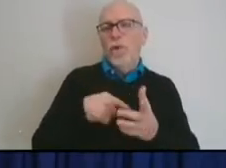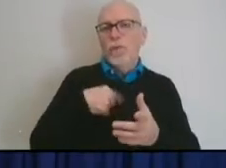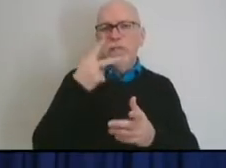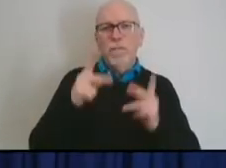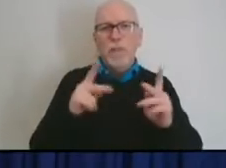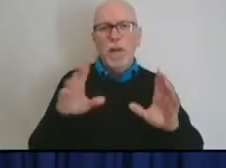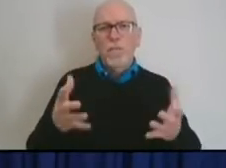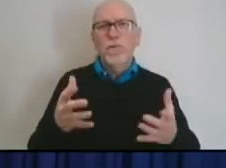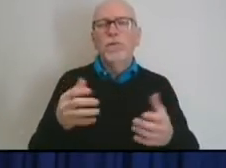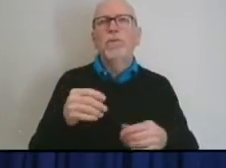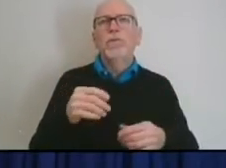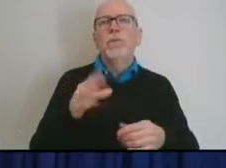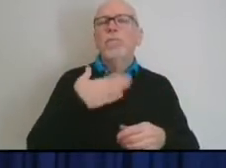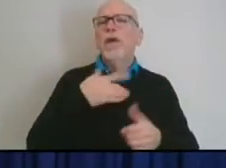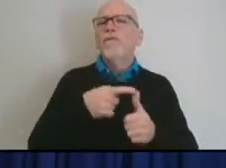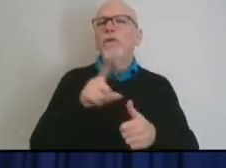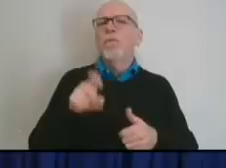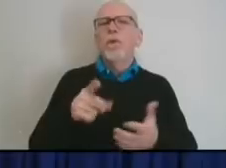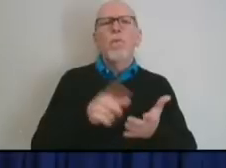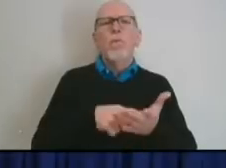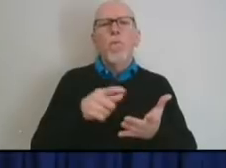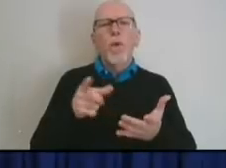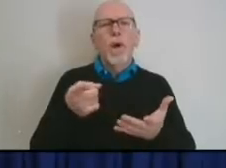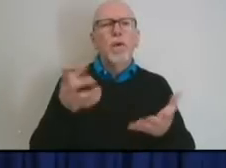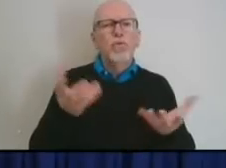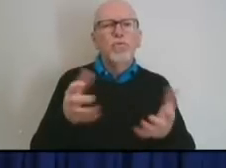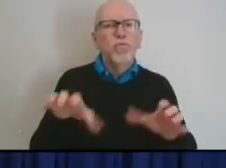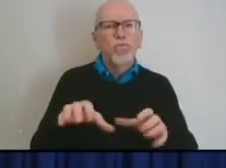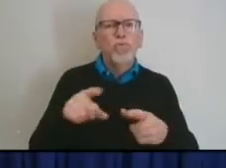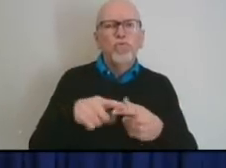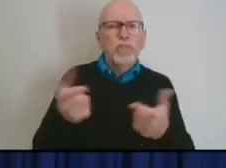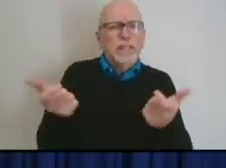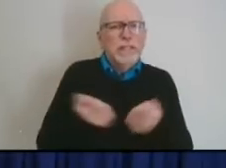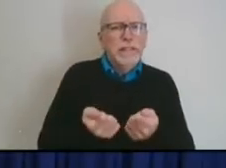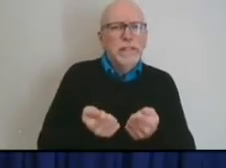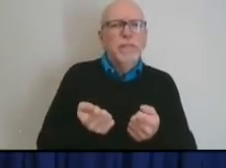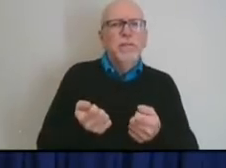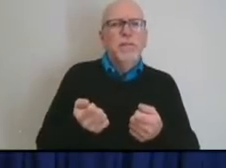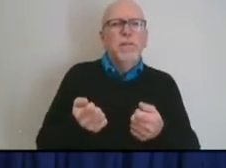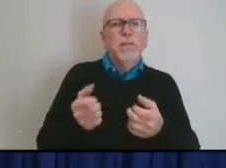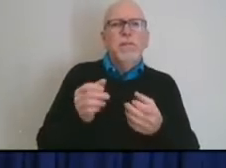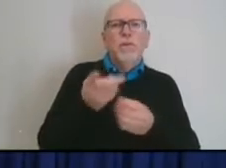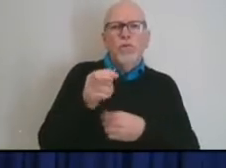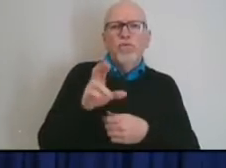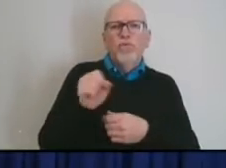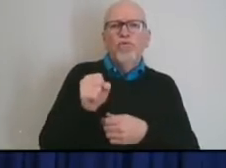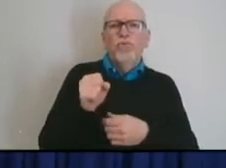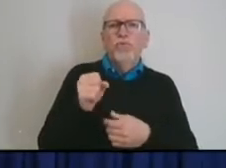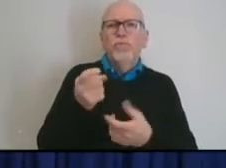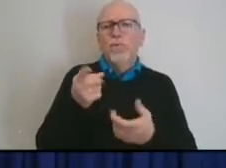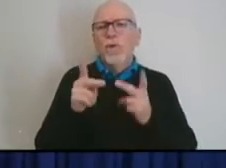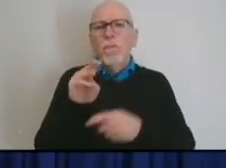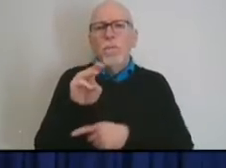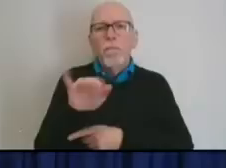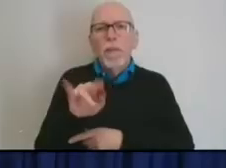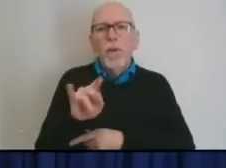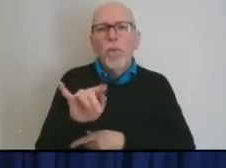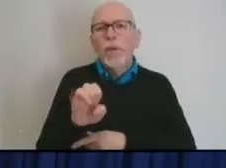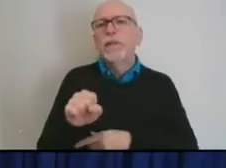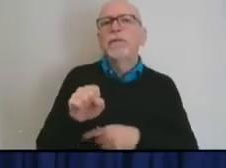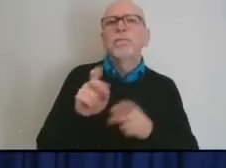population. So my first question would be, what is being done to attract Hoosiers, minority Hoosiers to